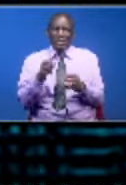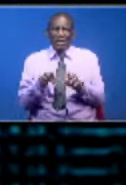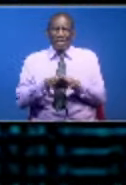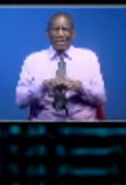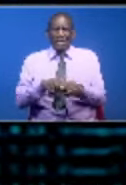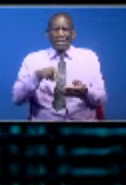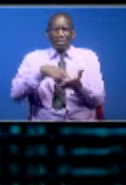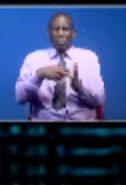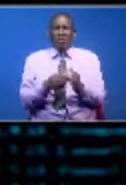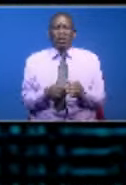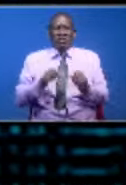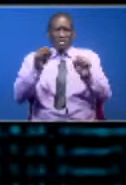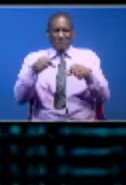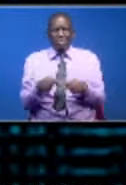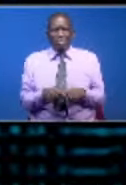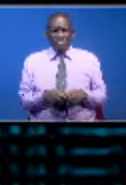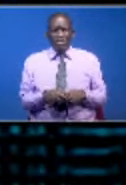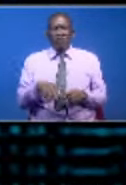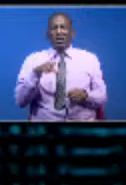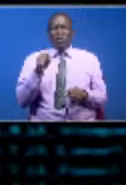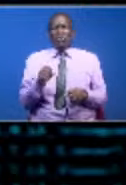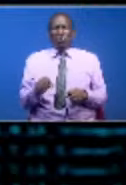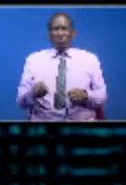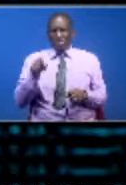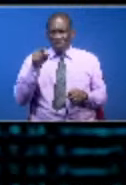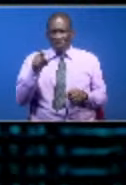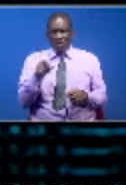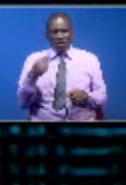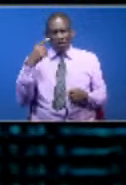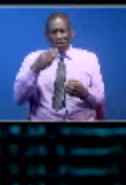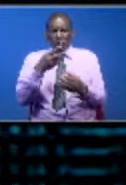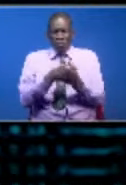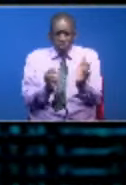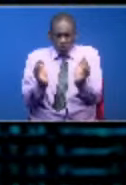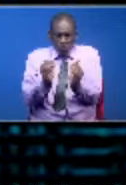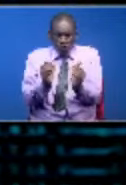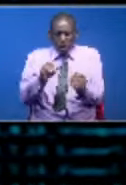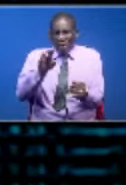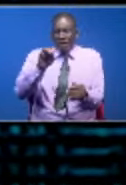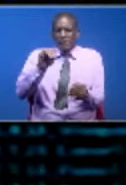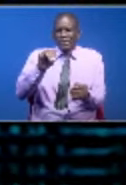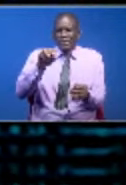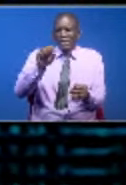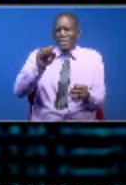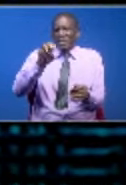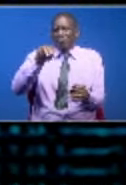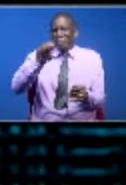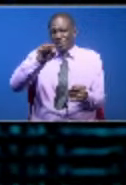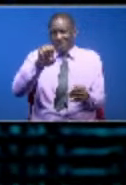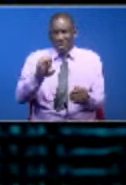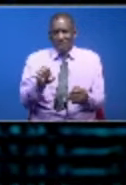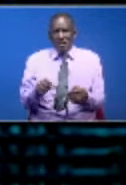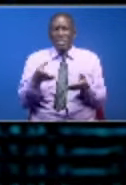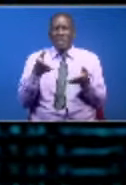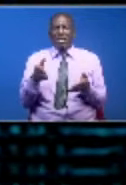available. So it's for both small and medium-sized enterprises,